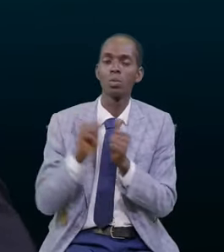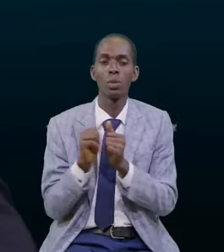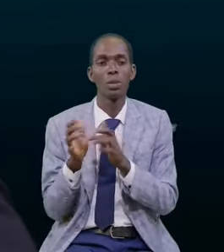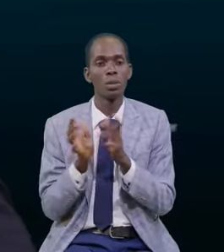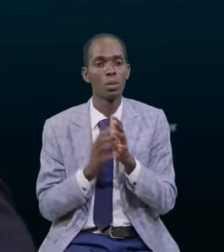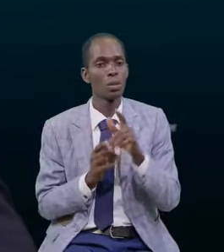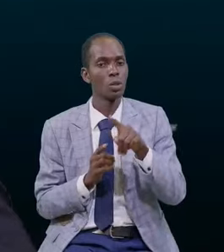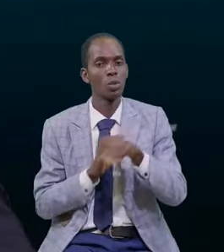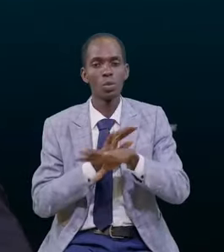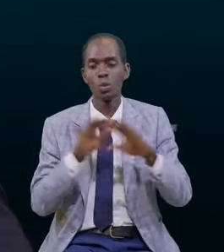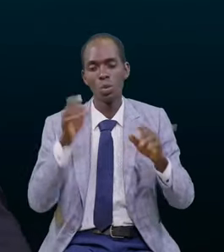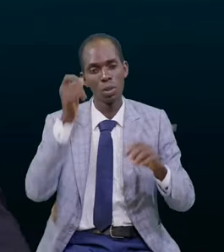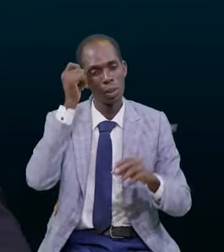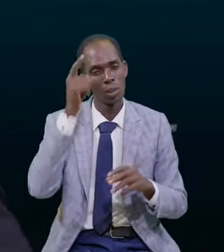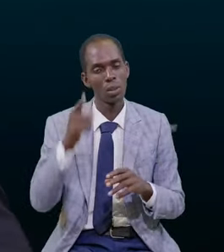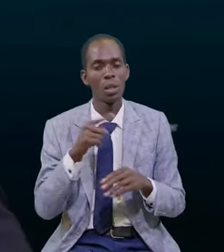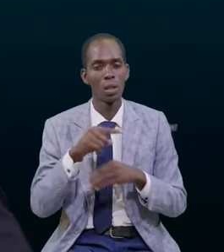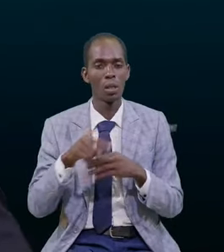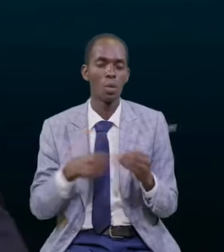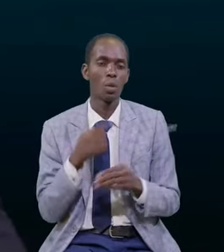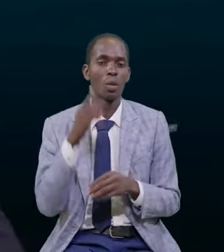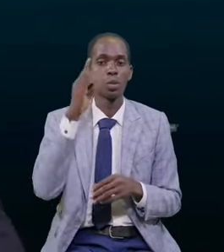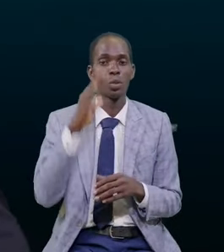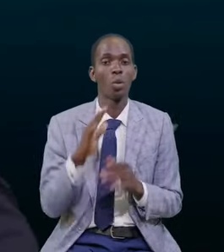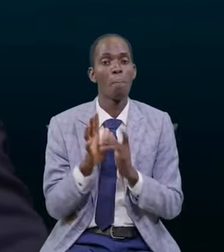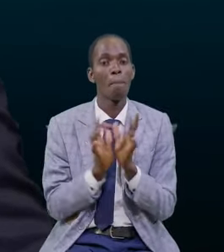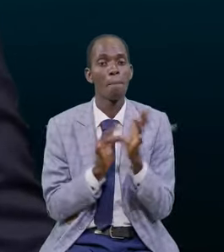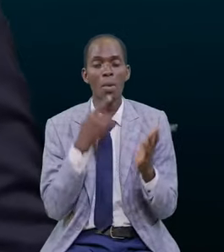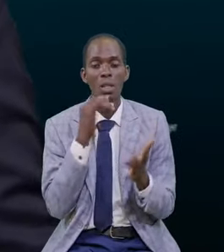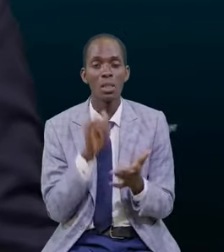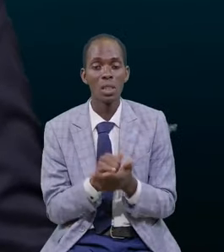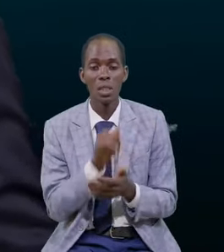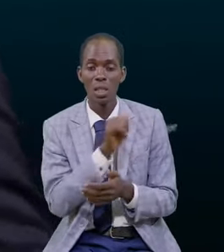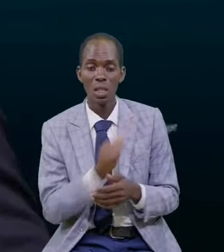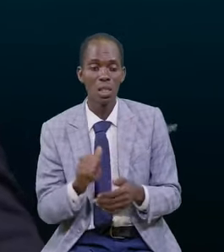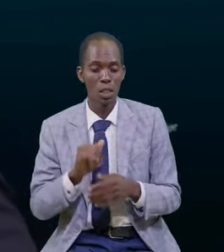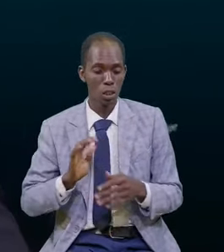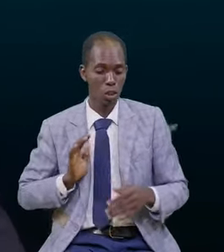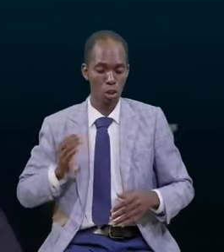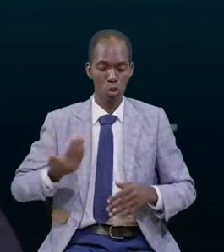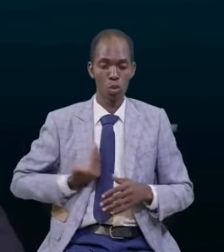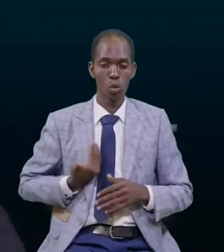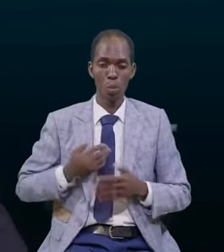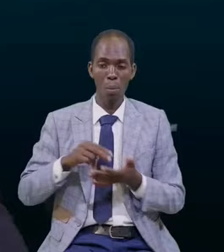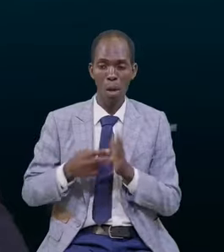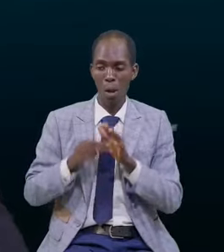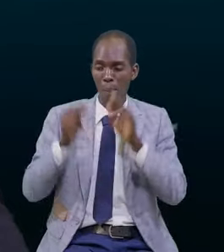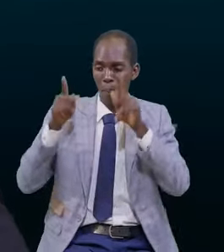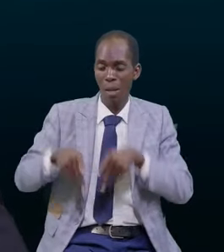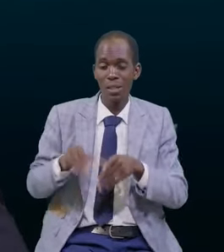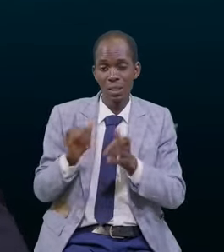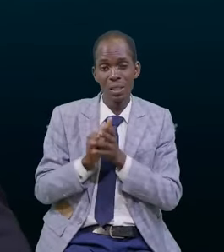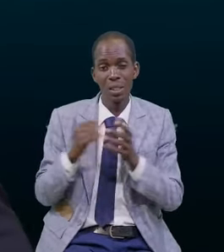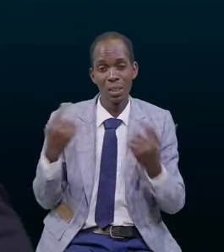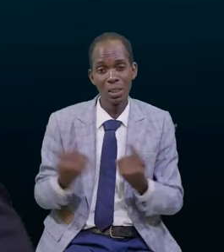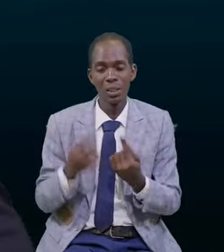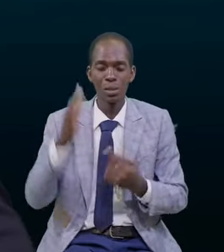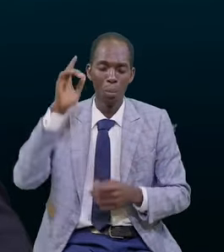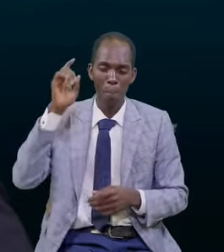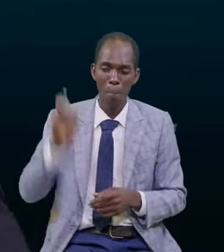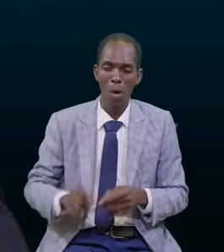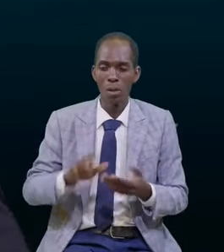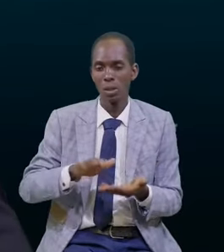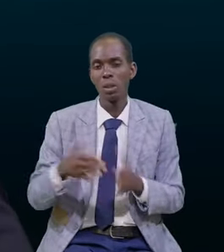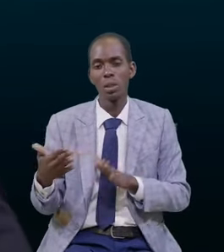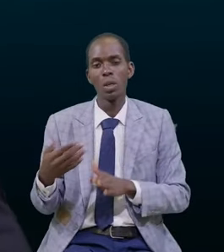the Lord said the soul that sinth it shall die and once we have been saved from sin we must keep away from sin to the